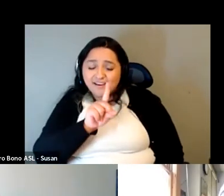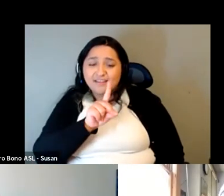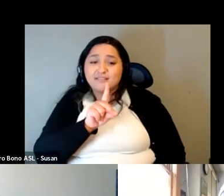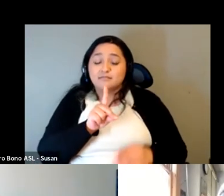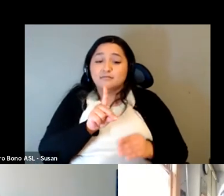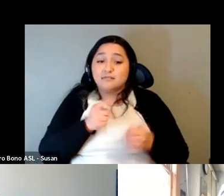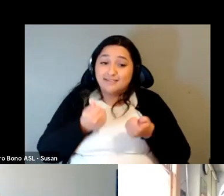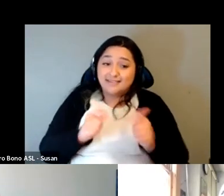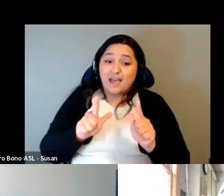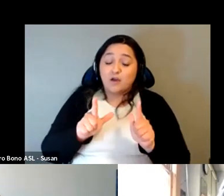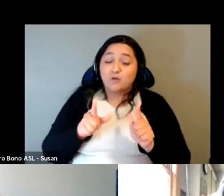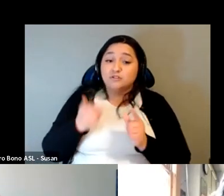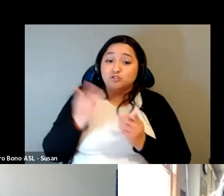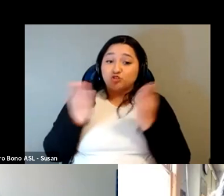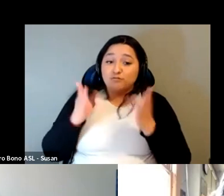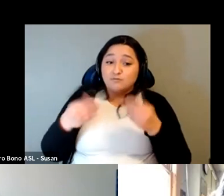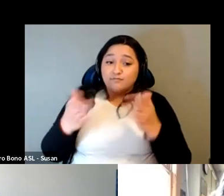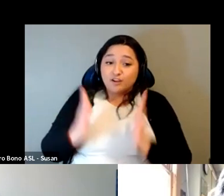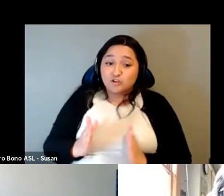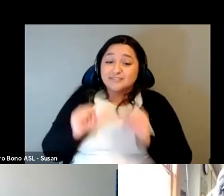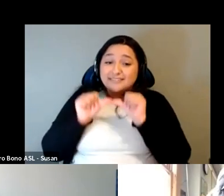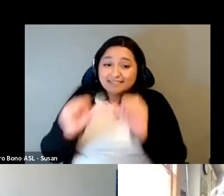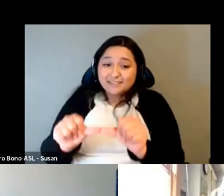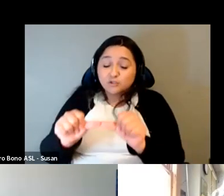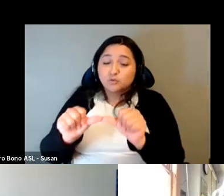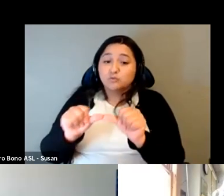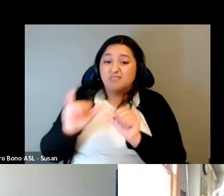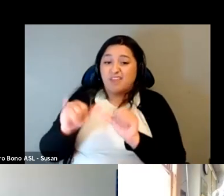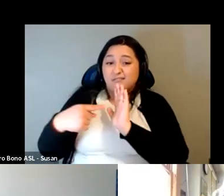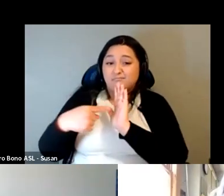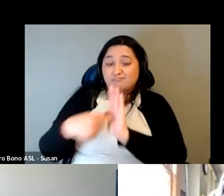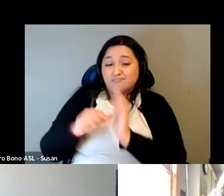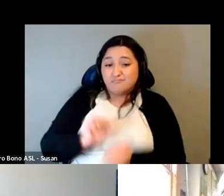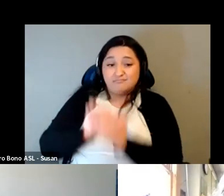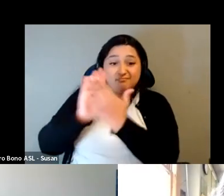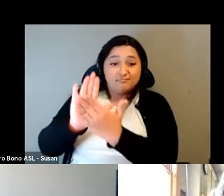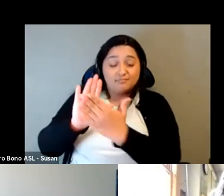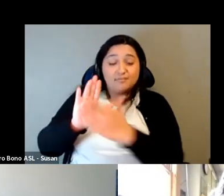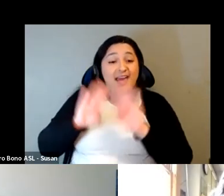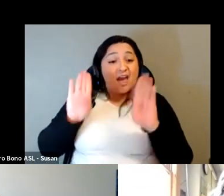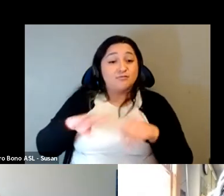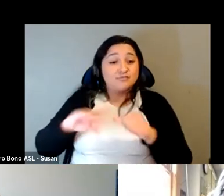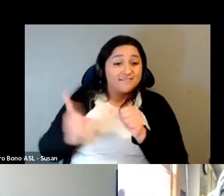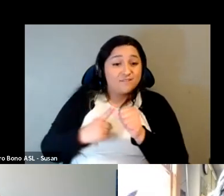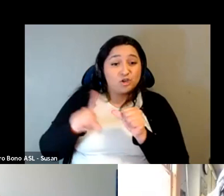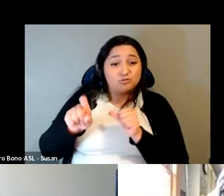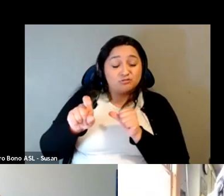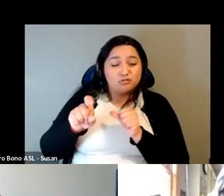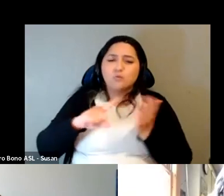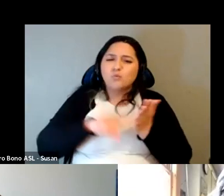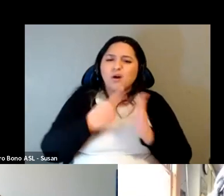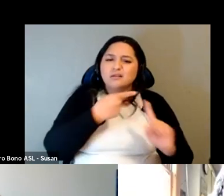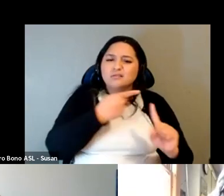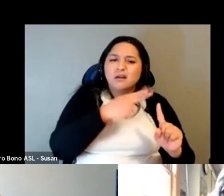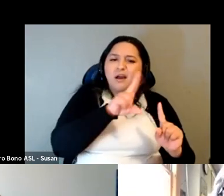to do the same model of housing first once they've set the priorities